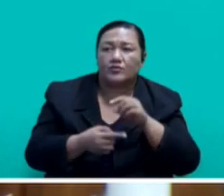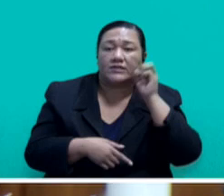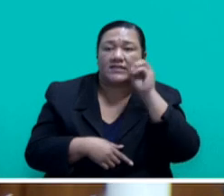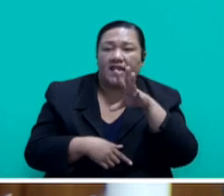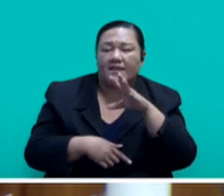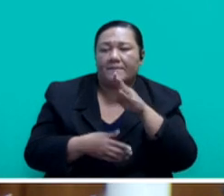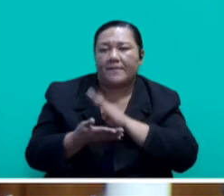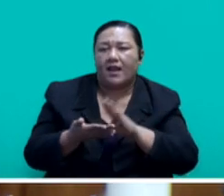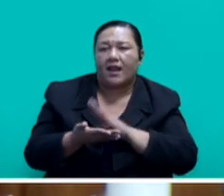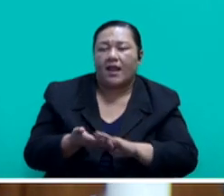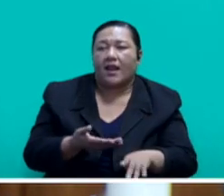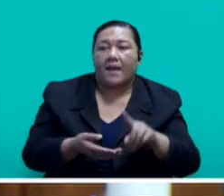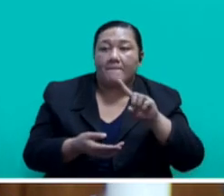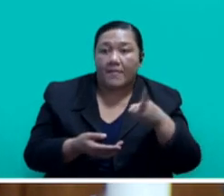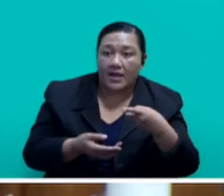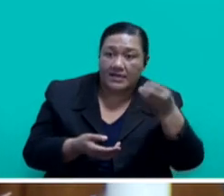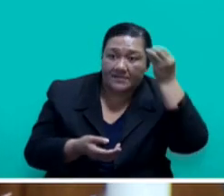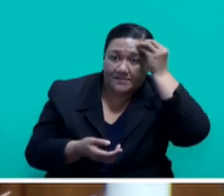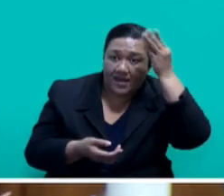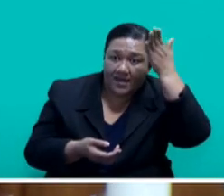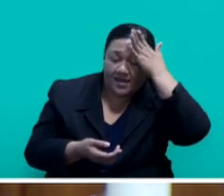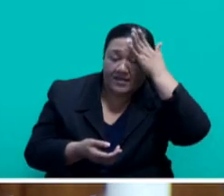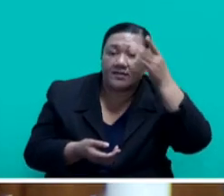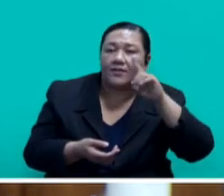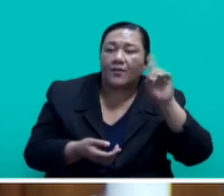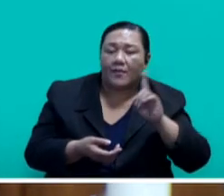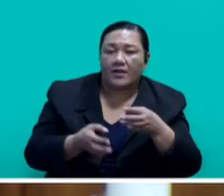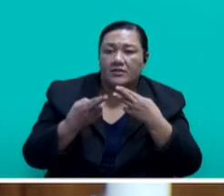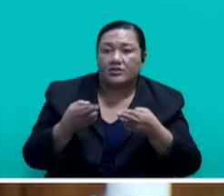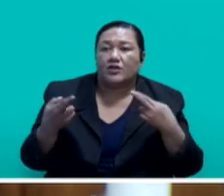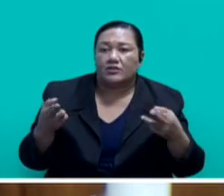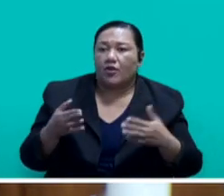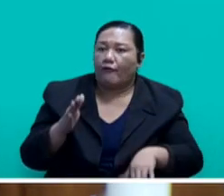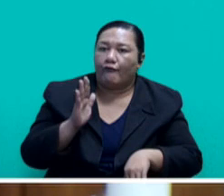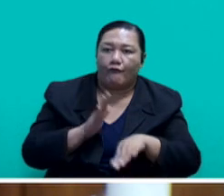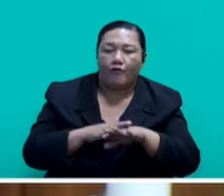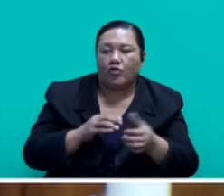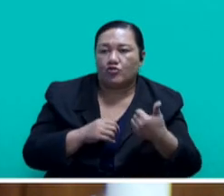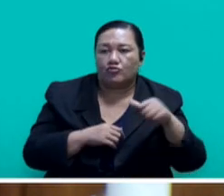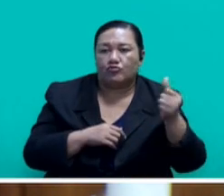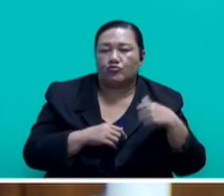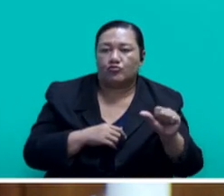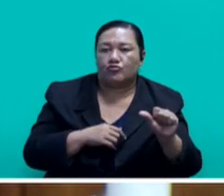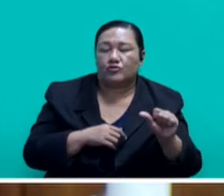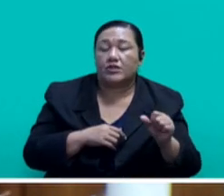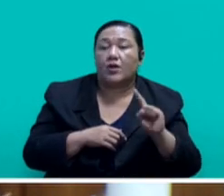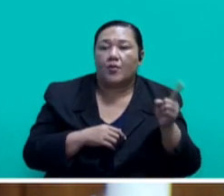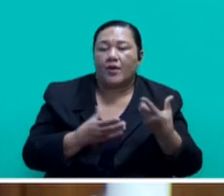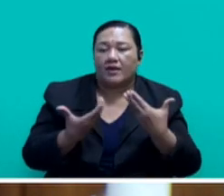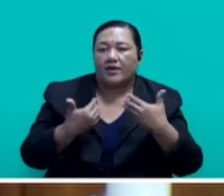And with this in mind, we will have to ensure that our resources are fully utilized and rightfully invested in order